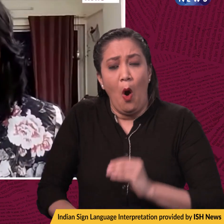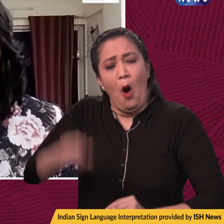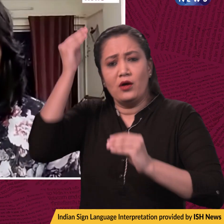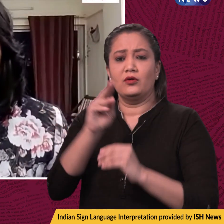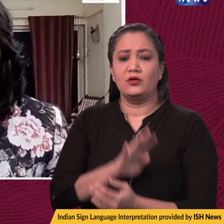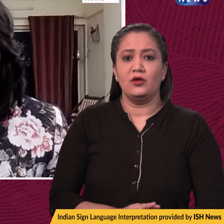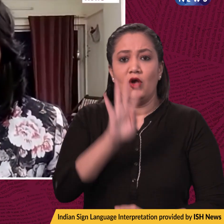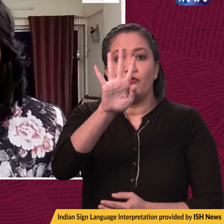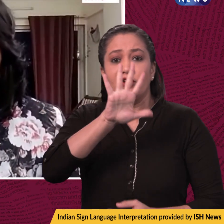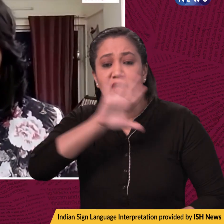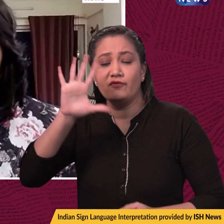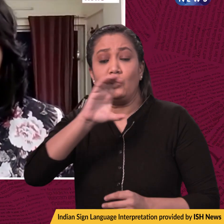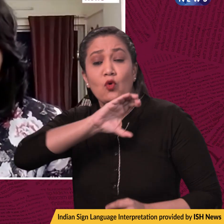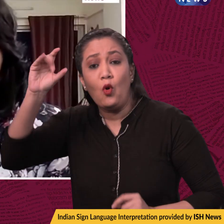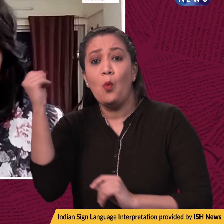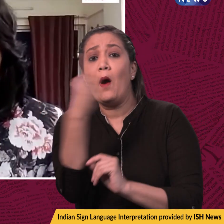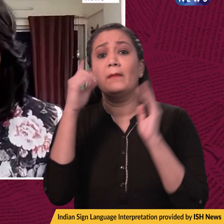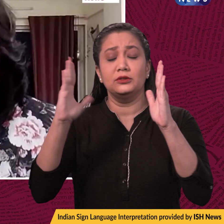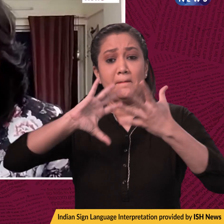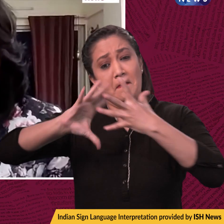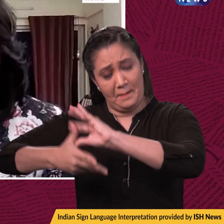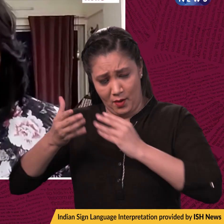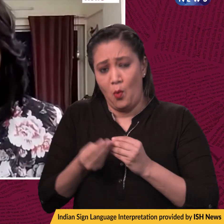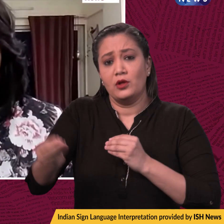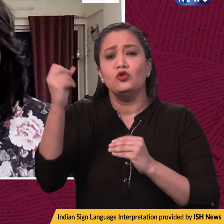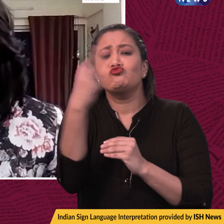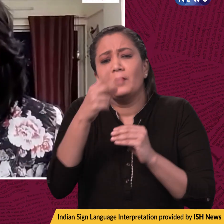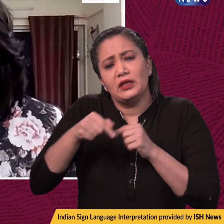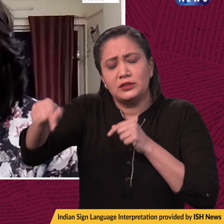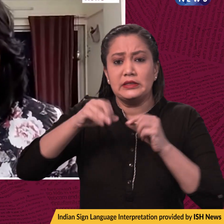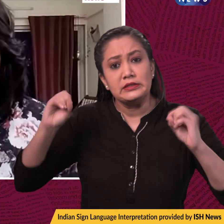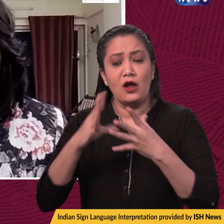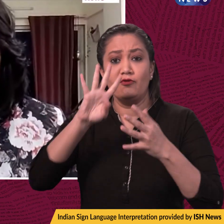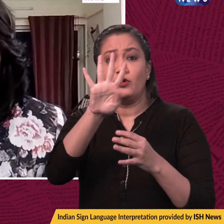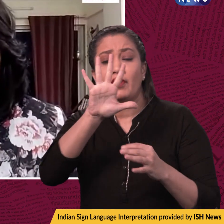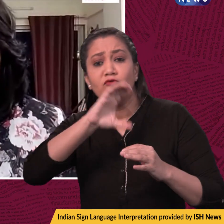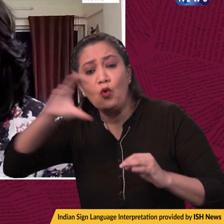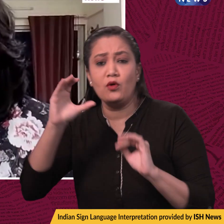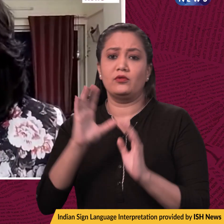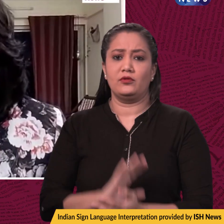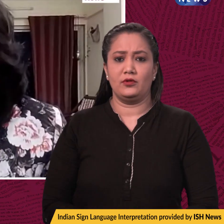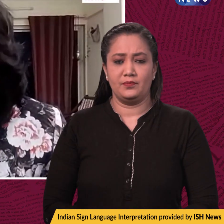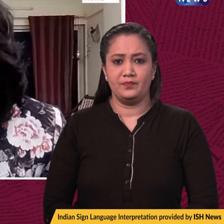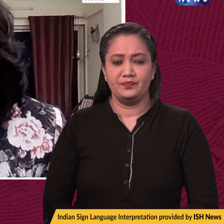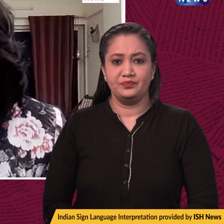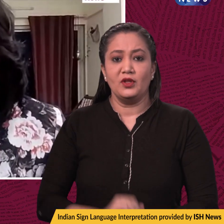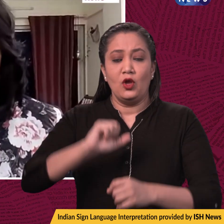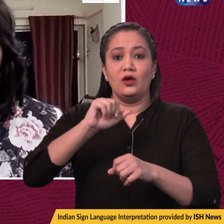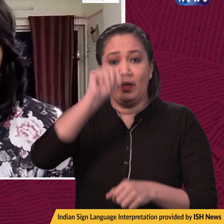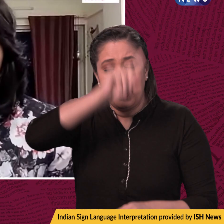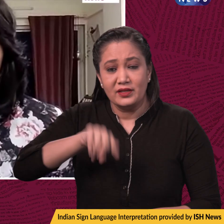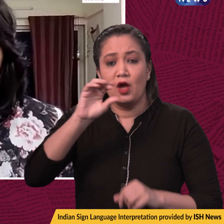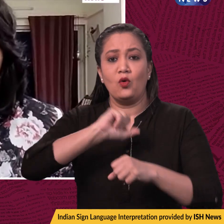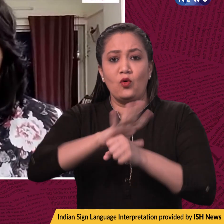reach 45 crore doses per month in the next 2 months. Now, as far as COVID goes, India